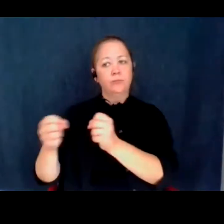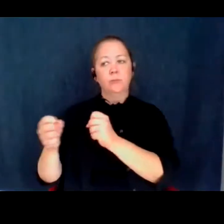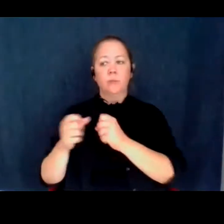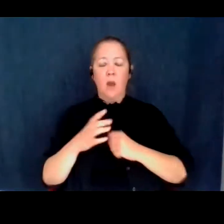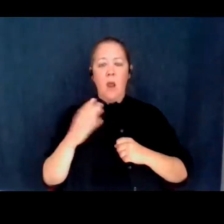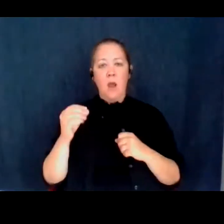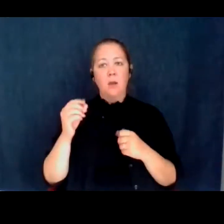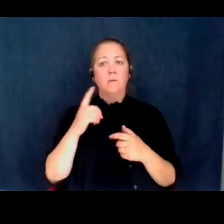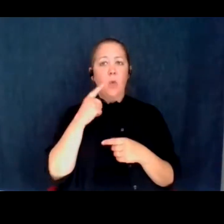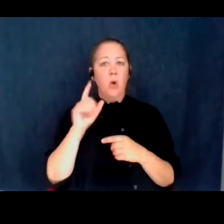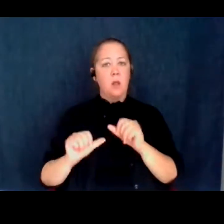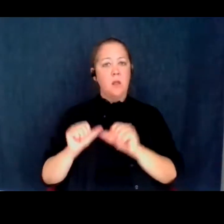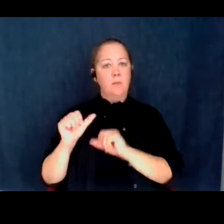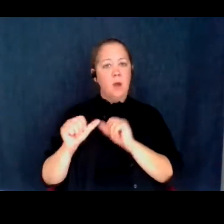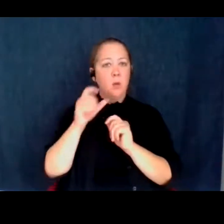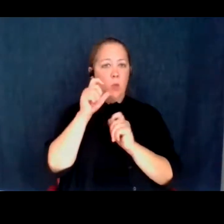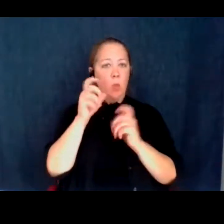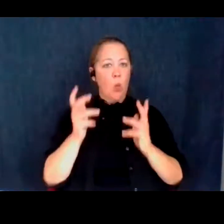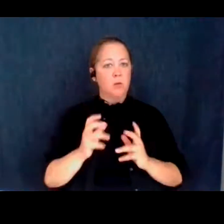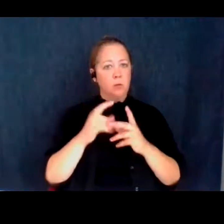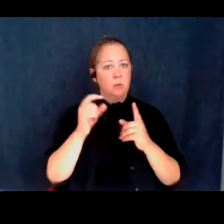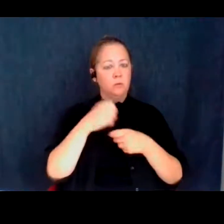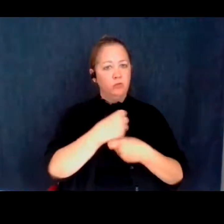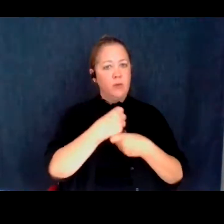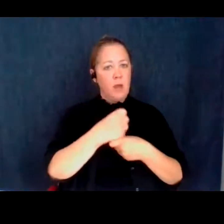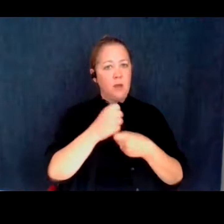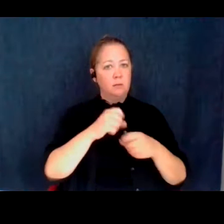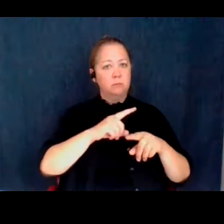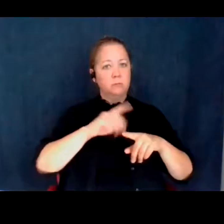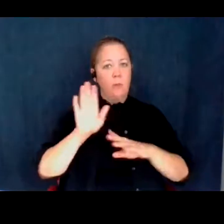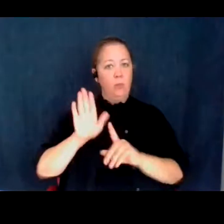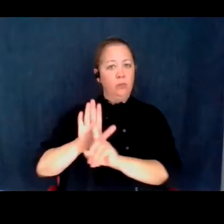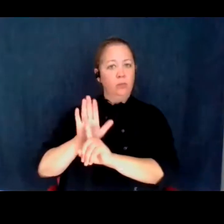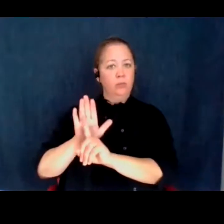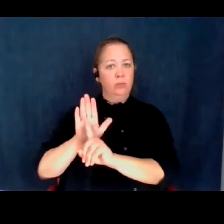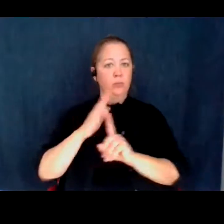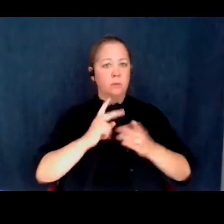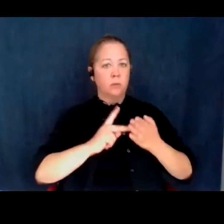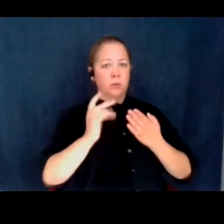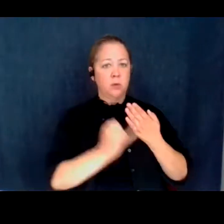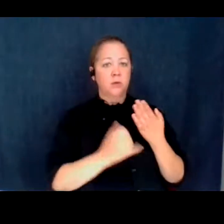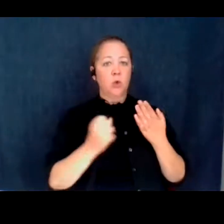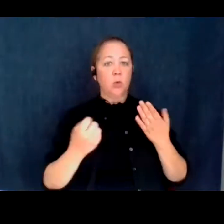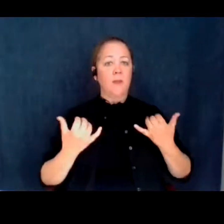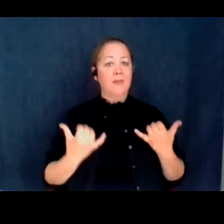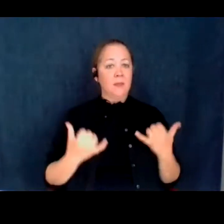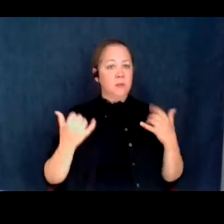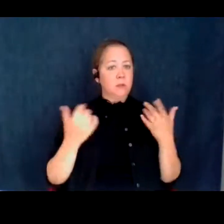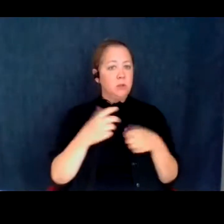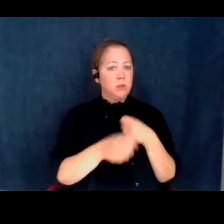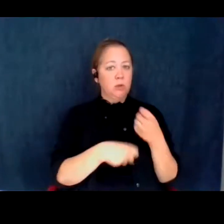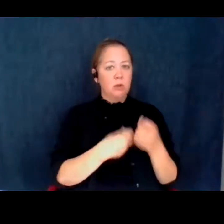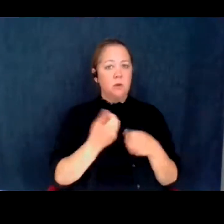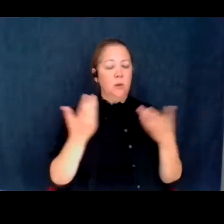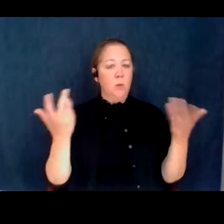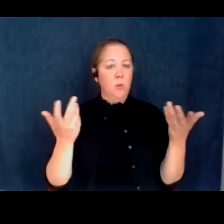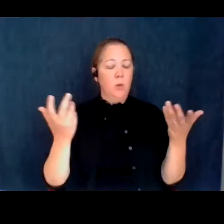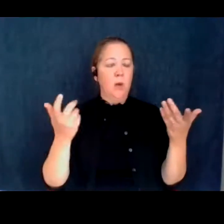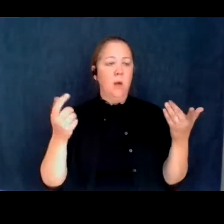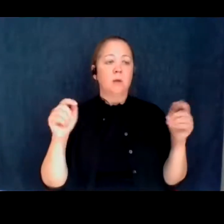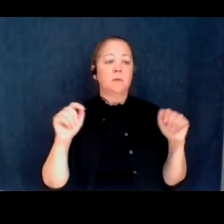this year, the theme was designing inclusive and empowering projects. And we made sure to add the